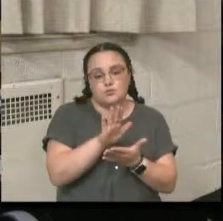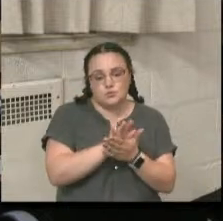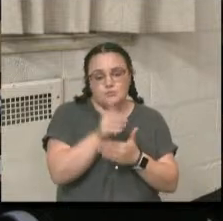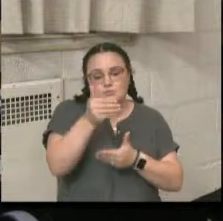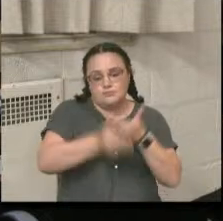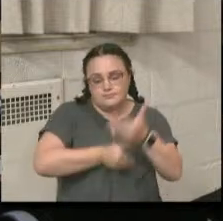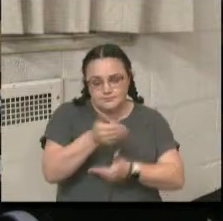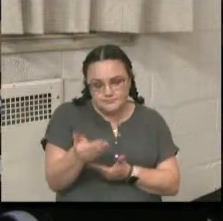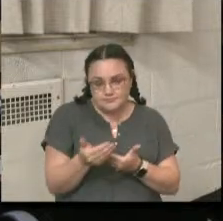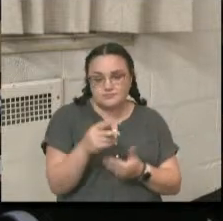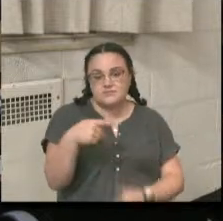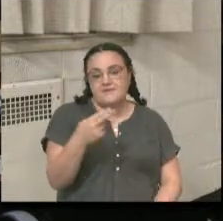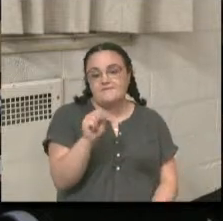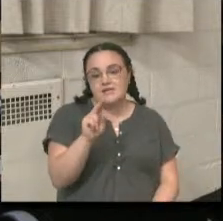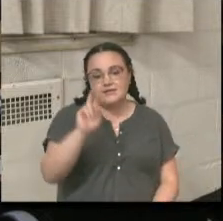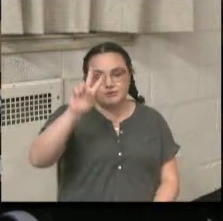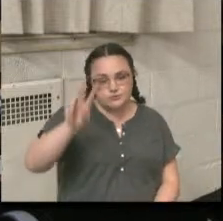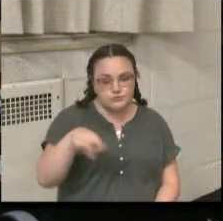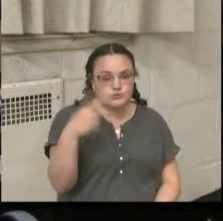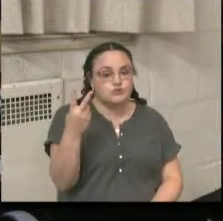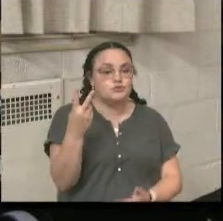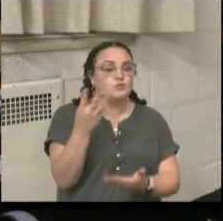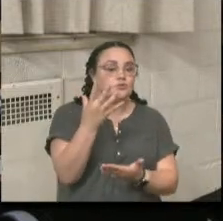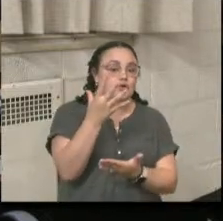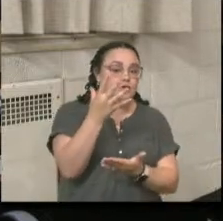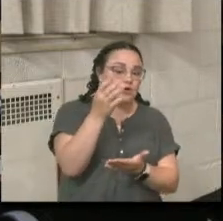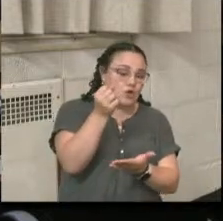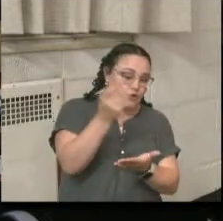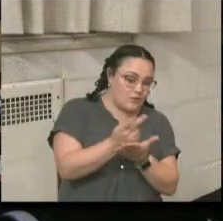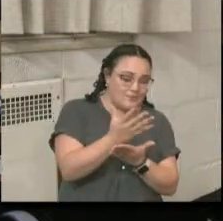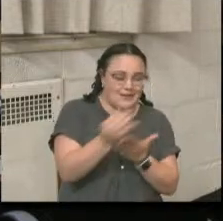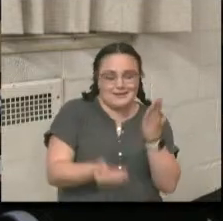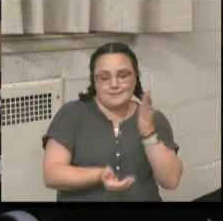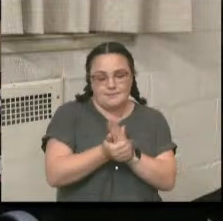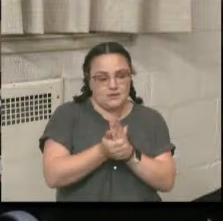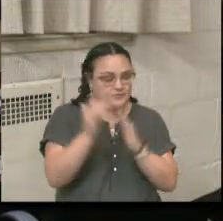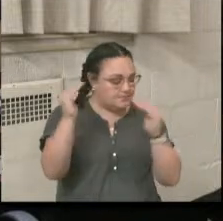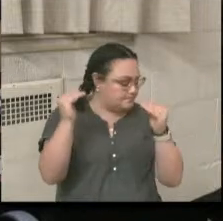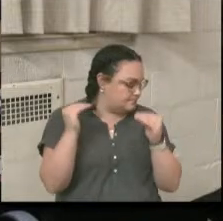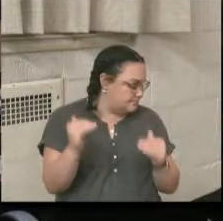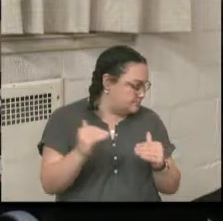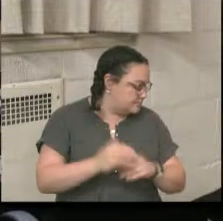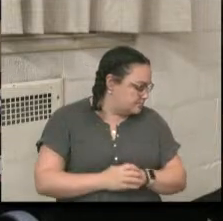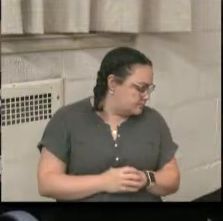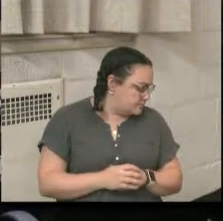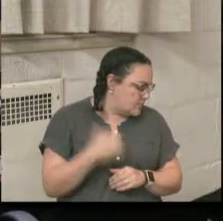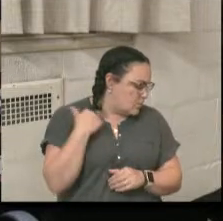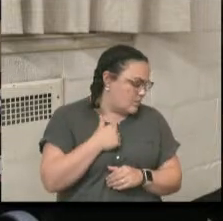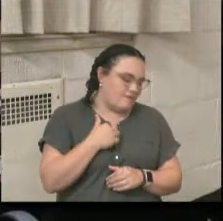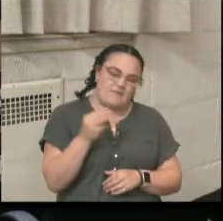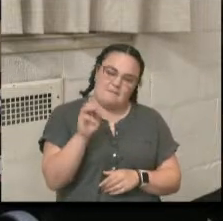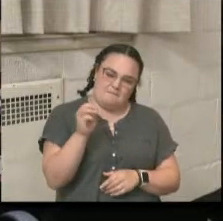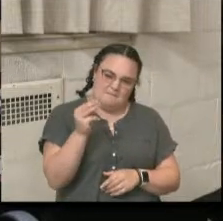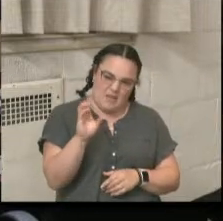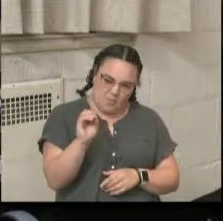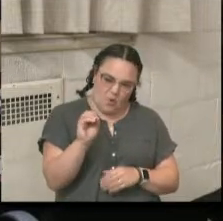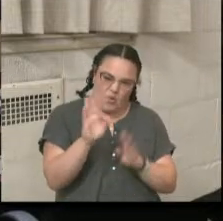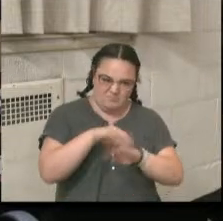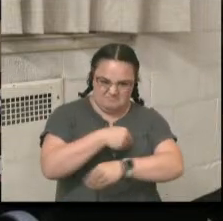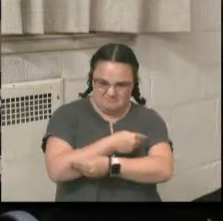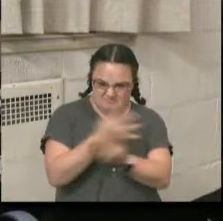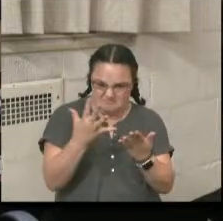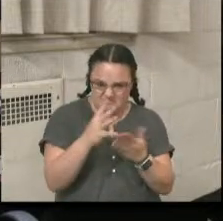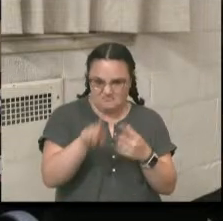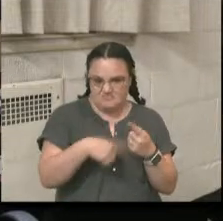Exclusive Negotiation Agreement Amendment. 6.4 is approval of Memorandum of Understanding for Blueprint Schools Phase